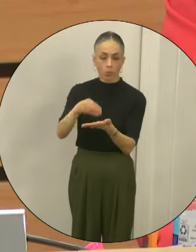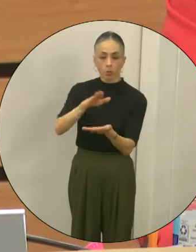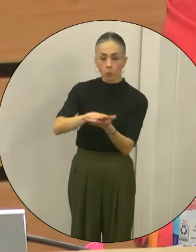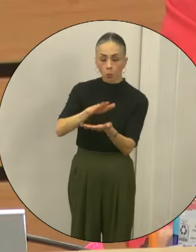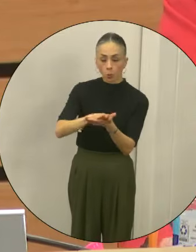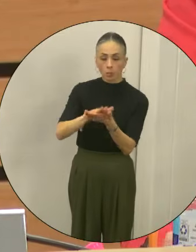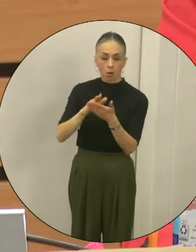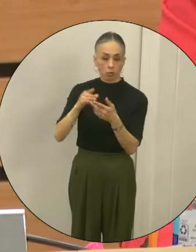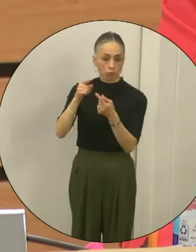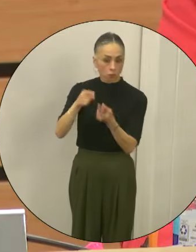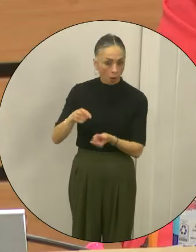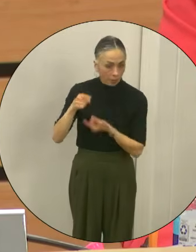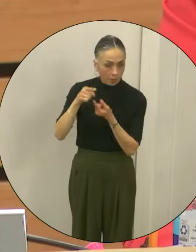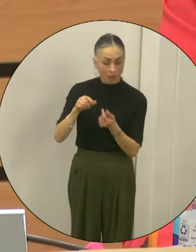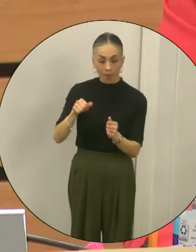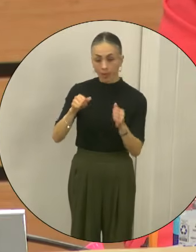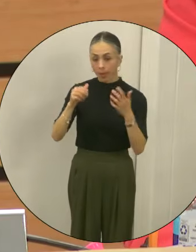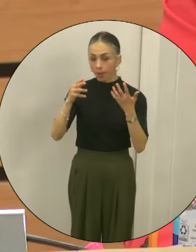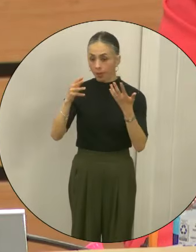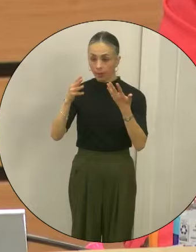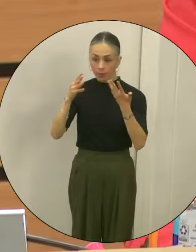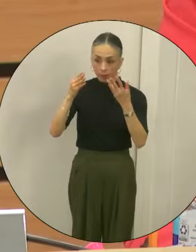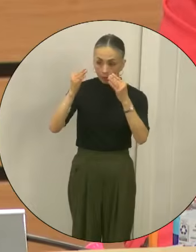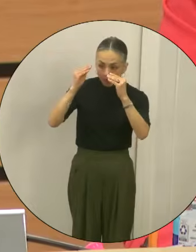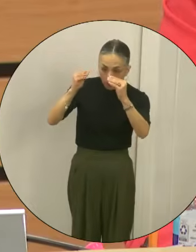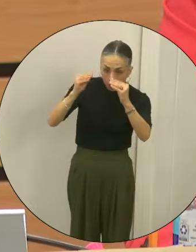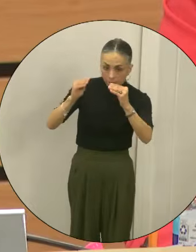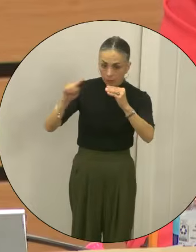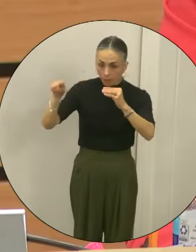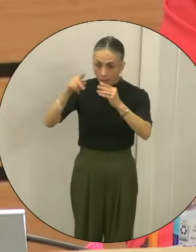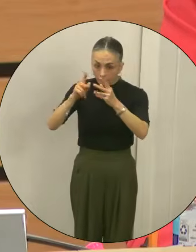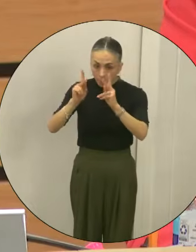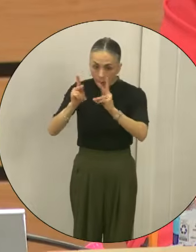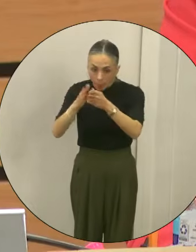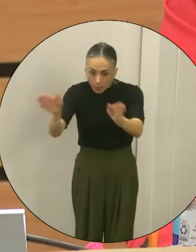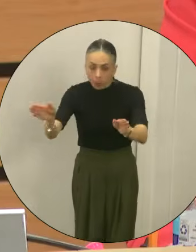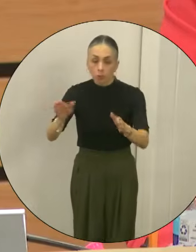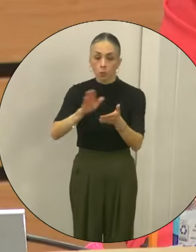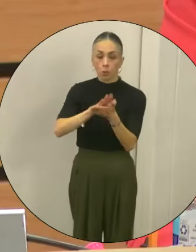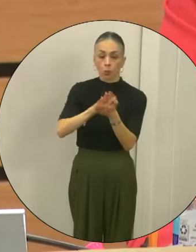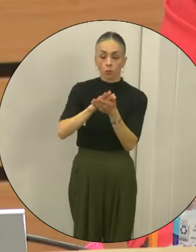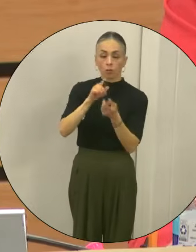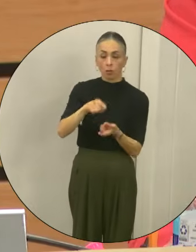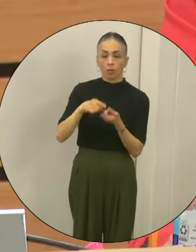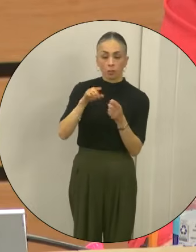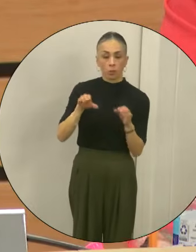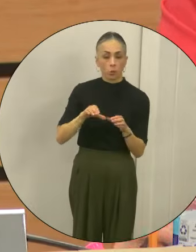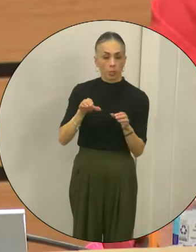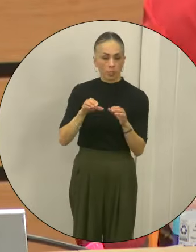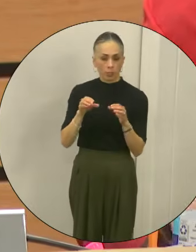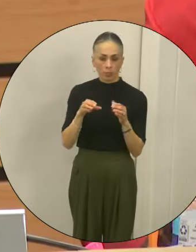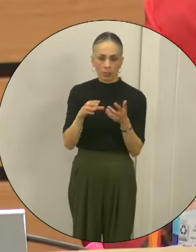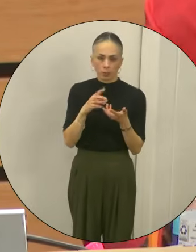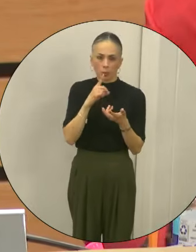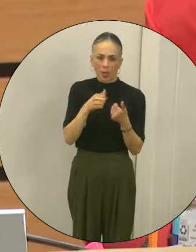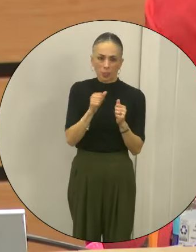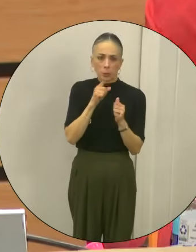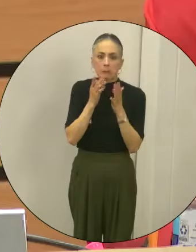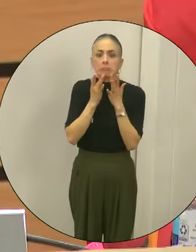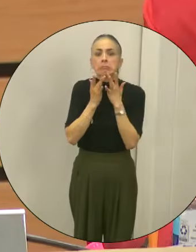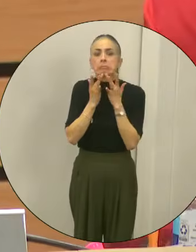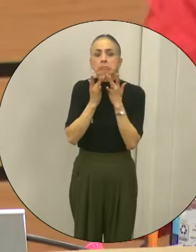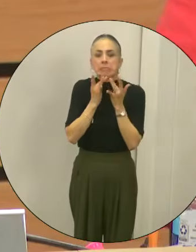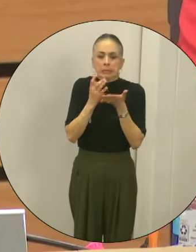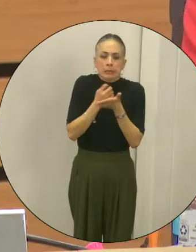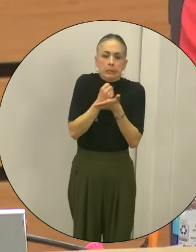can educate, our public, but what our schools are struggling with is they're doing more with less, and they're trying to figure out how they